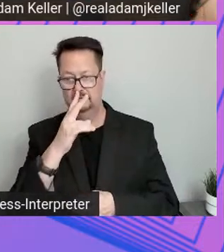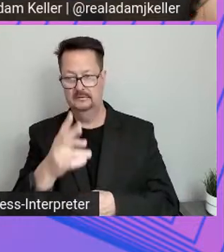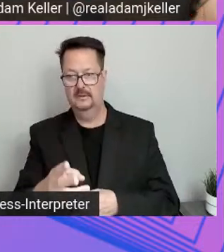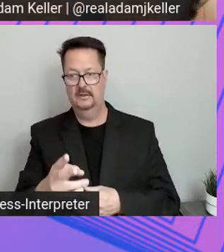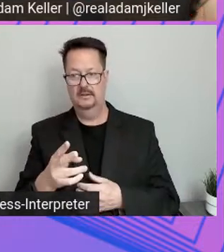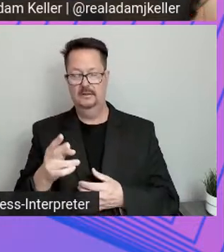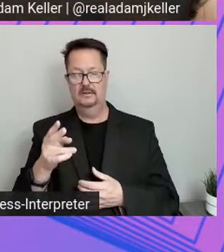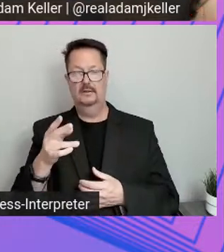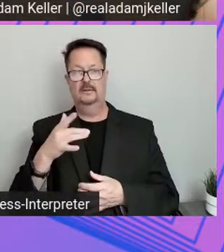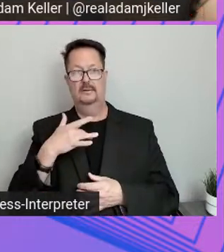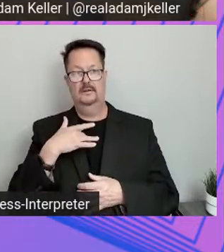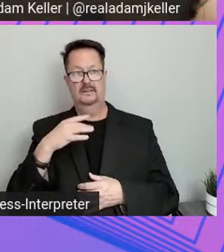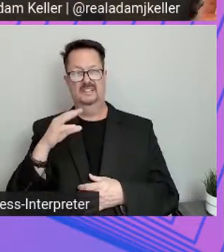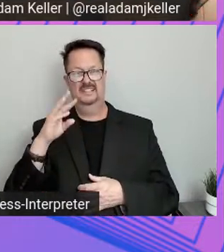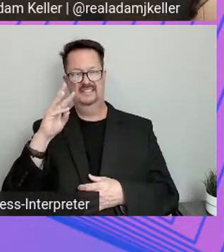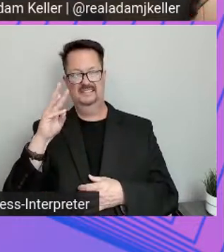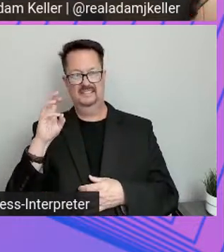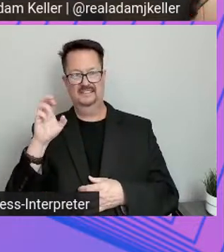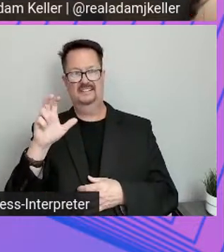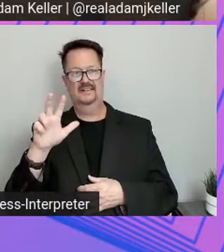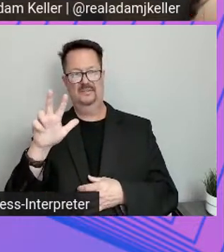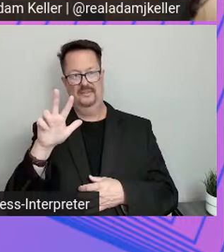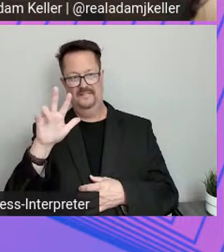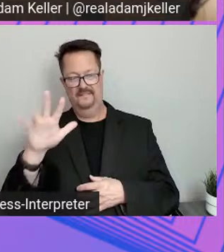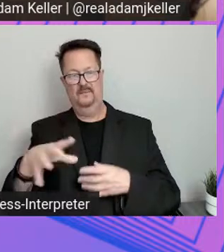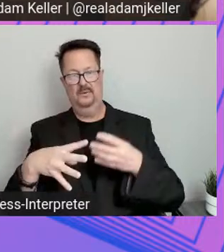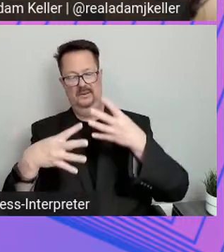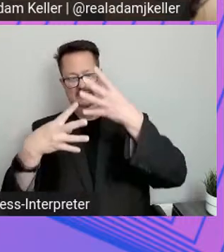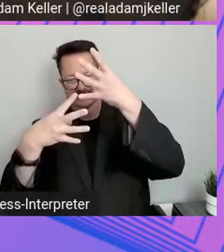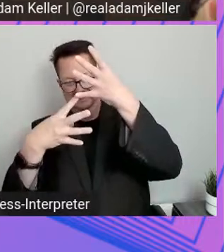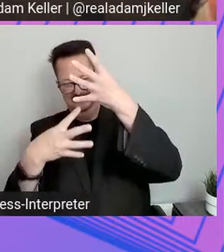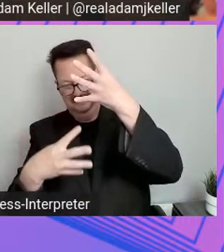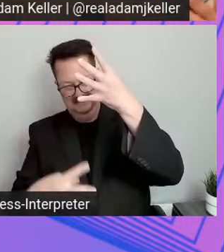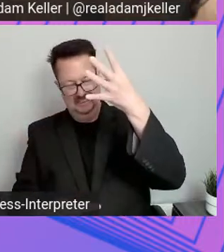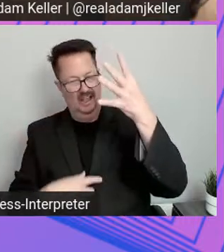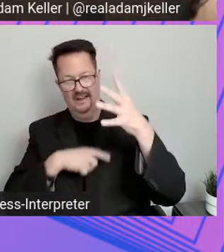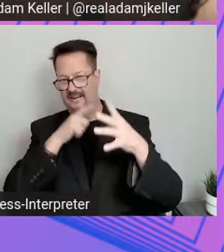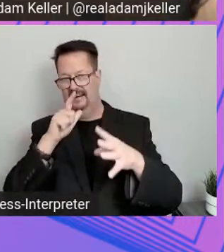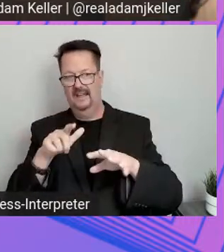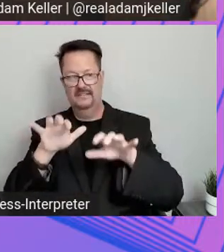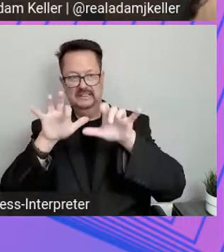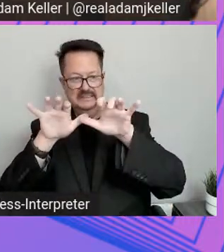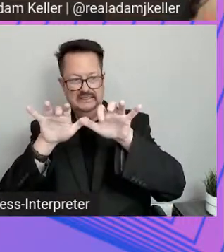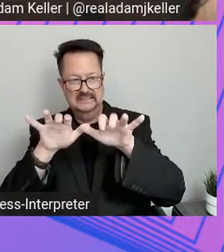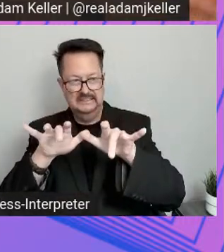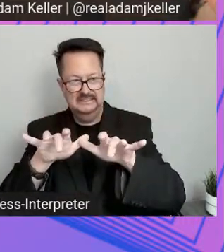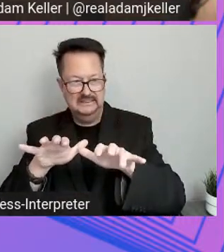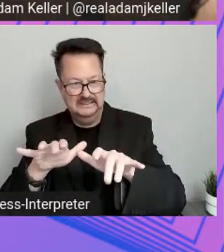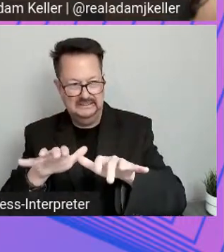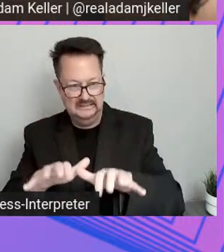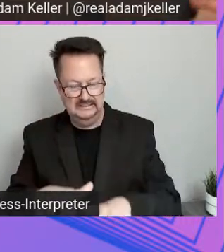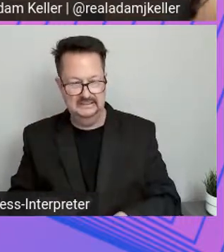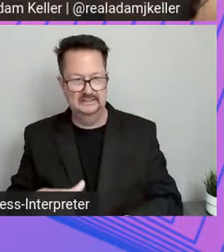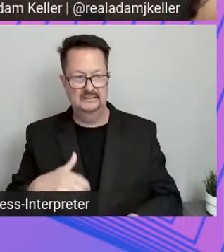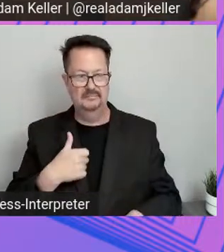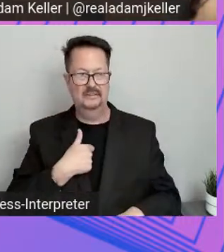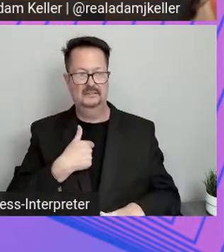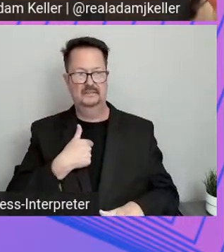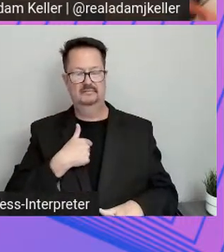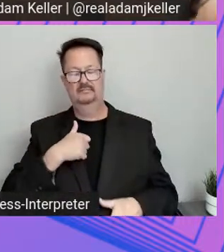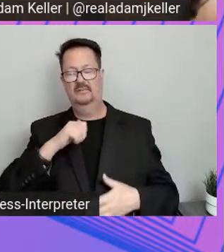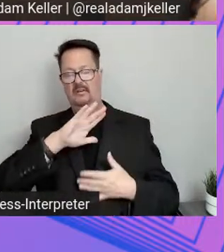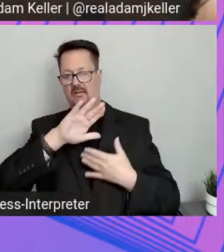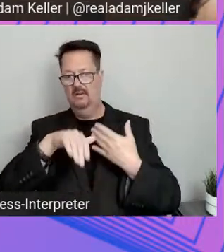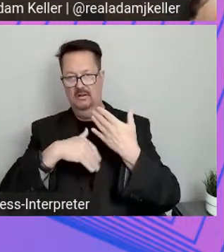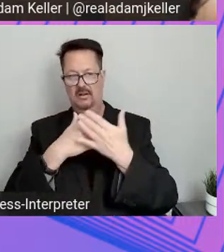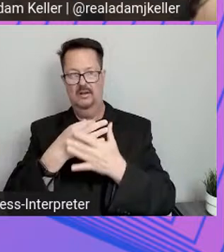generated 634 lines of CloudFormation that I didn't have to write myself, all with good practices built in,